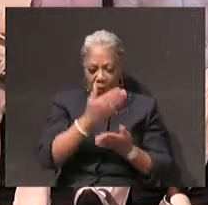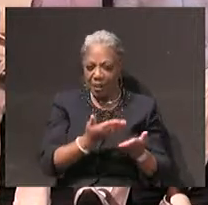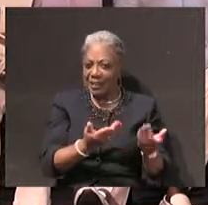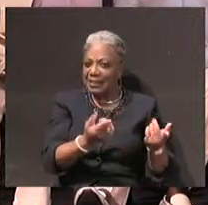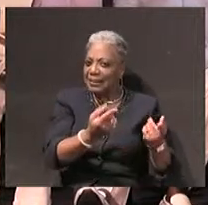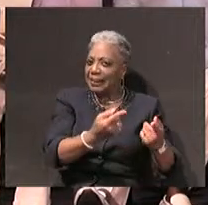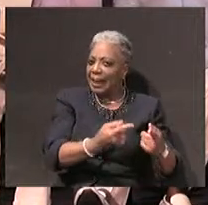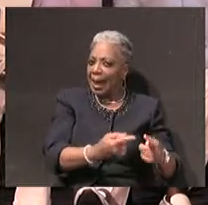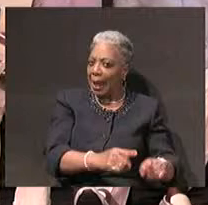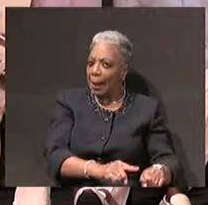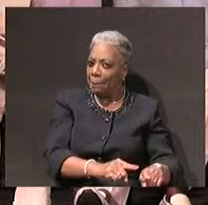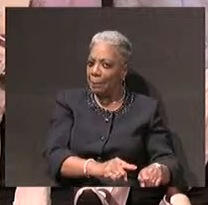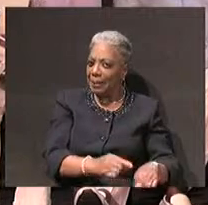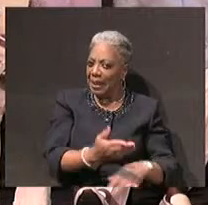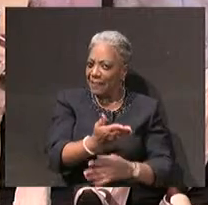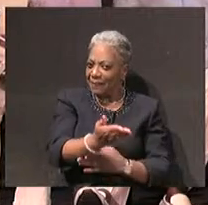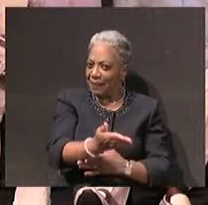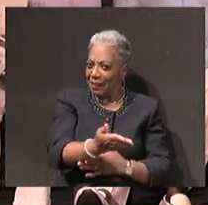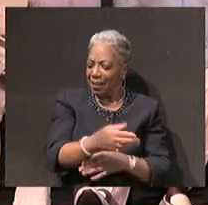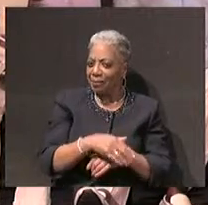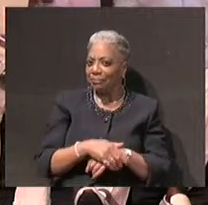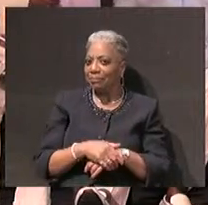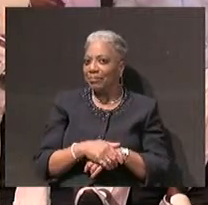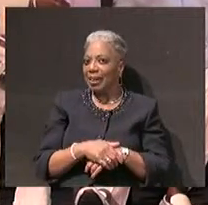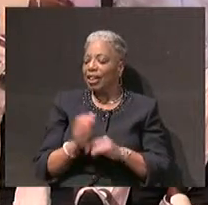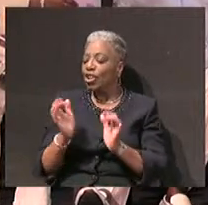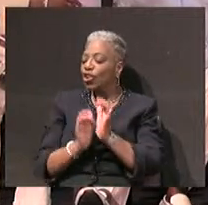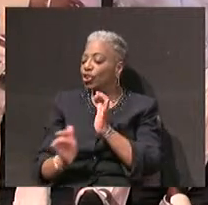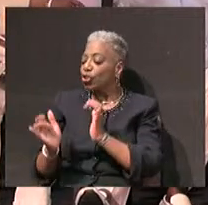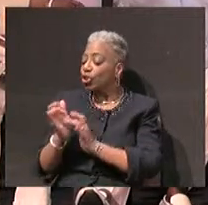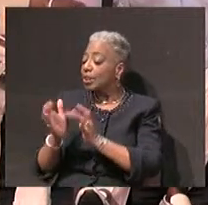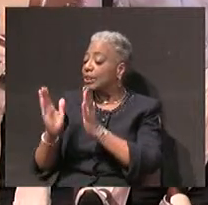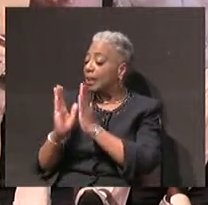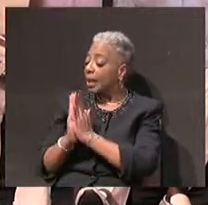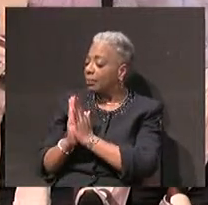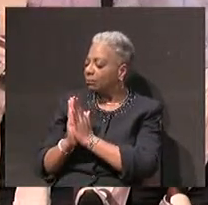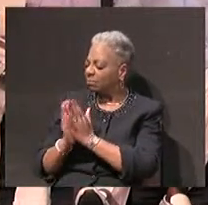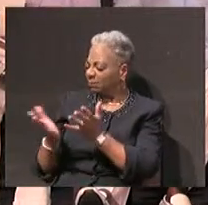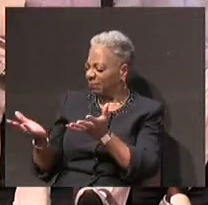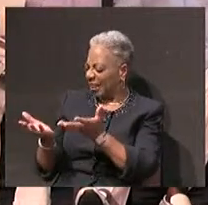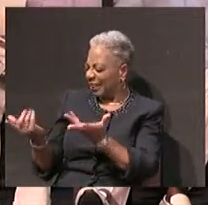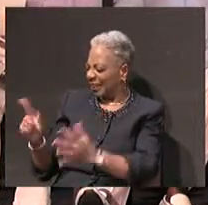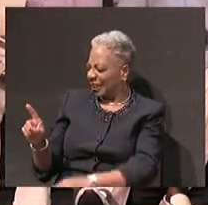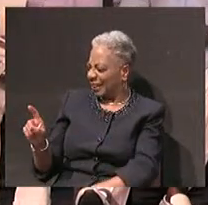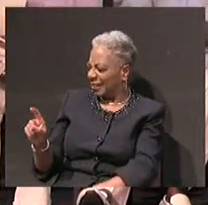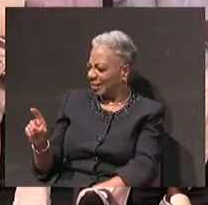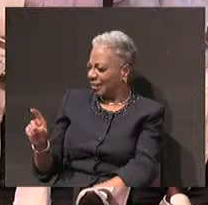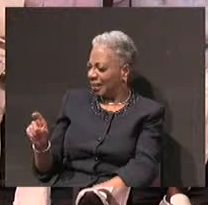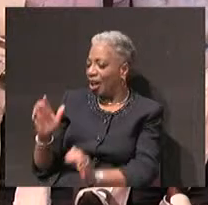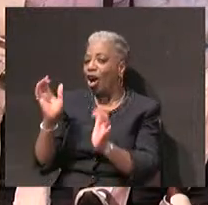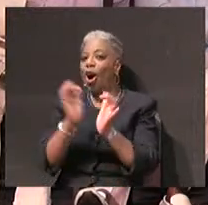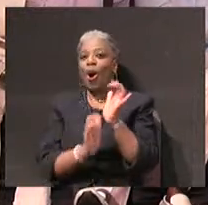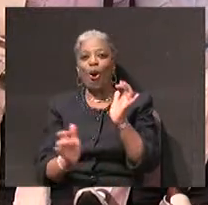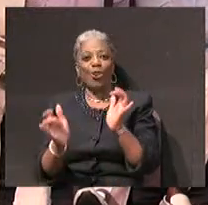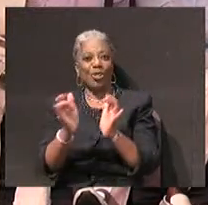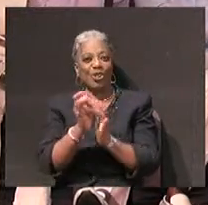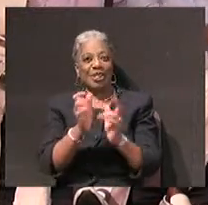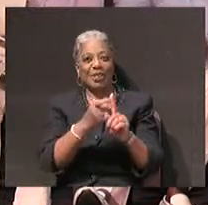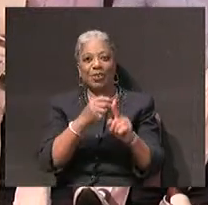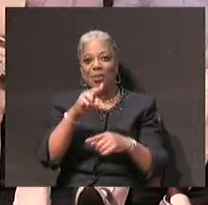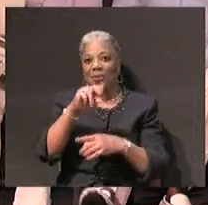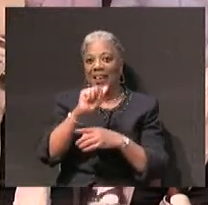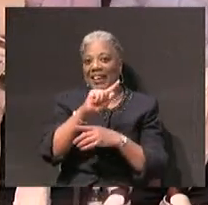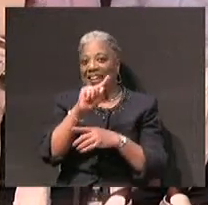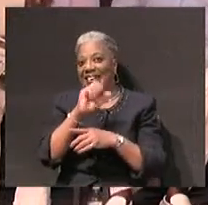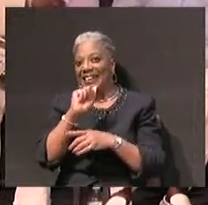days?" "What things?" he asked. "About Jesus of Nazareth," they replied. "He was a prophet, powerful